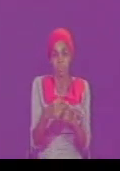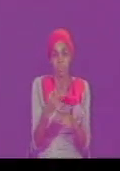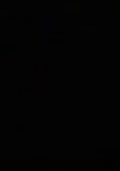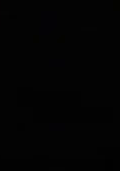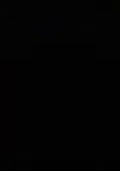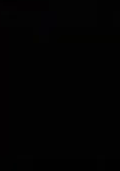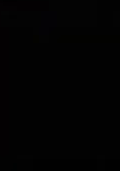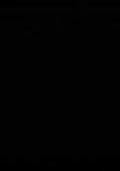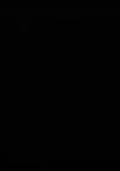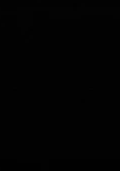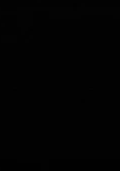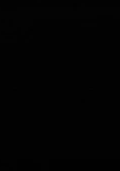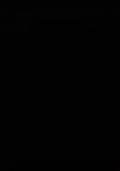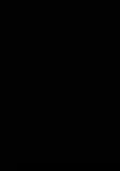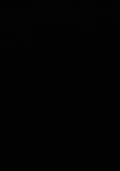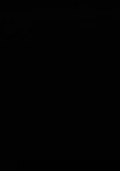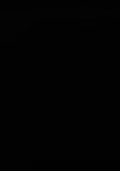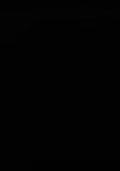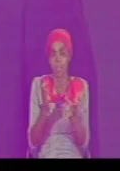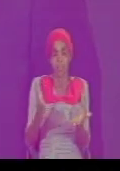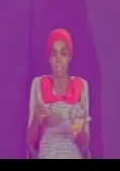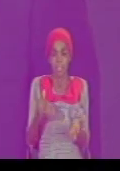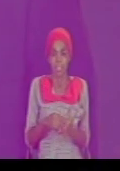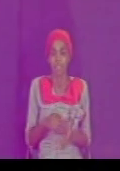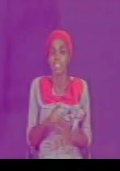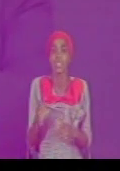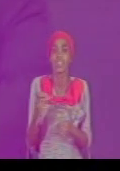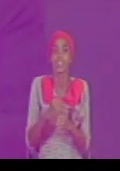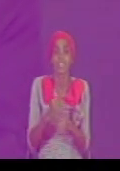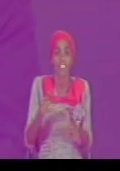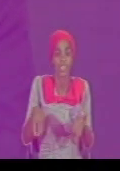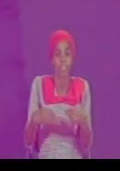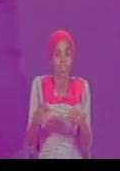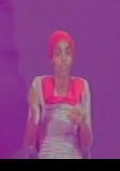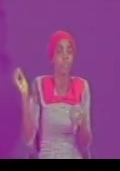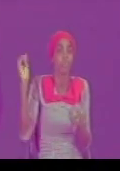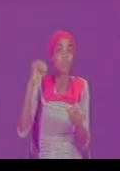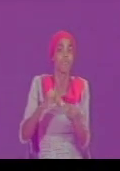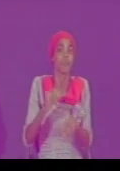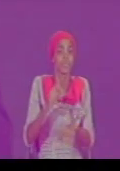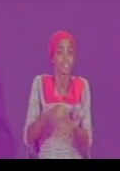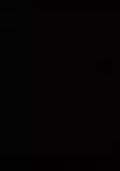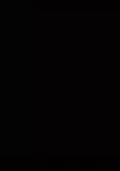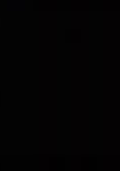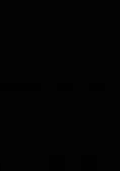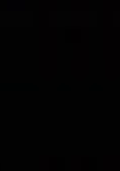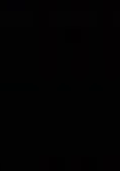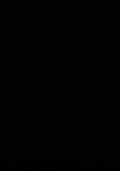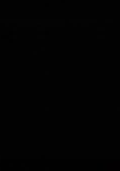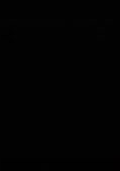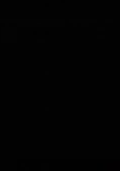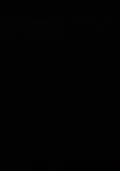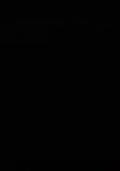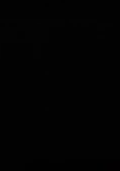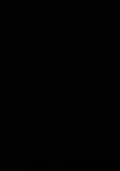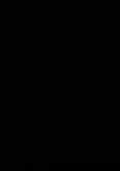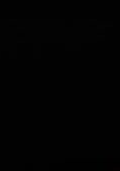to dancing. The word of God is not there. And then it's only dancing that Moses,